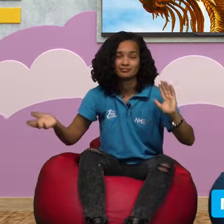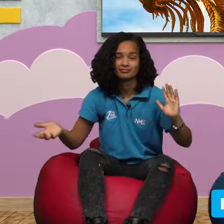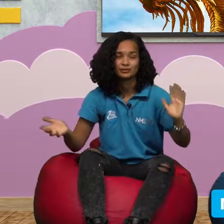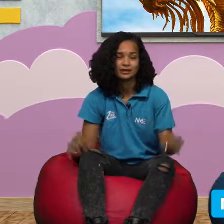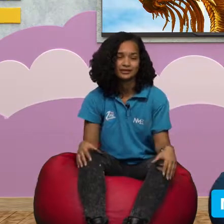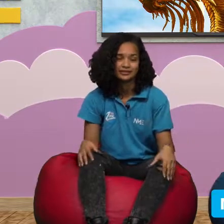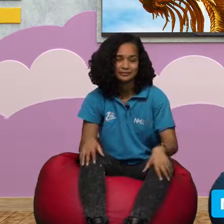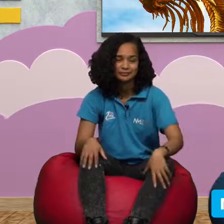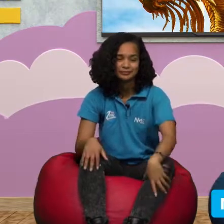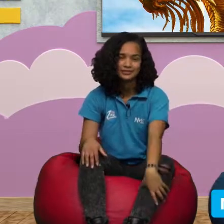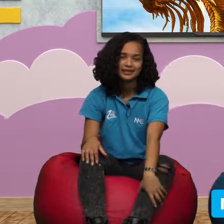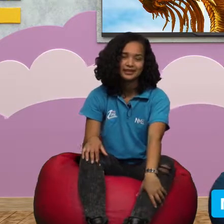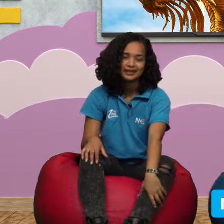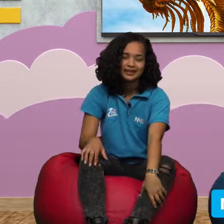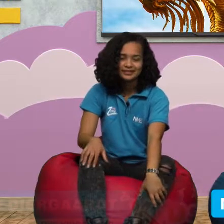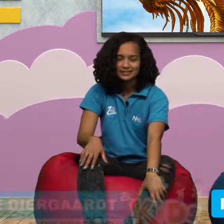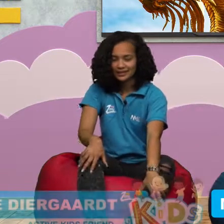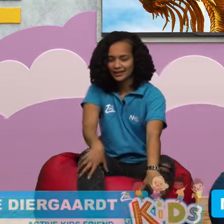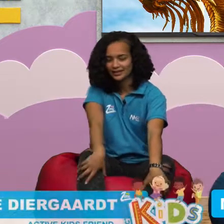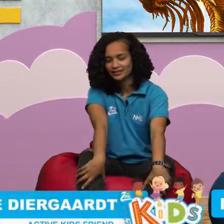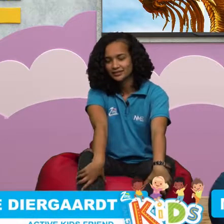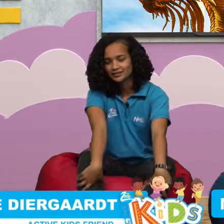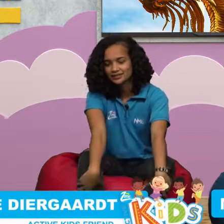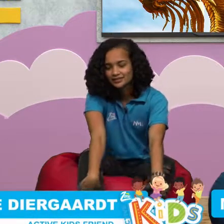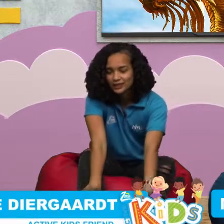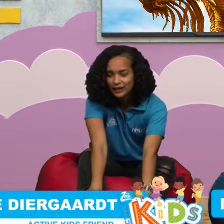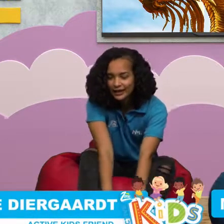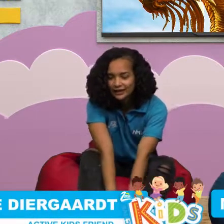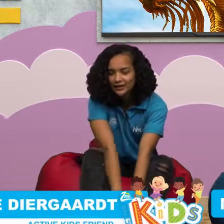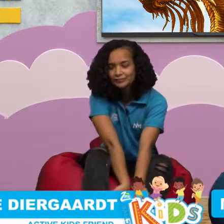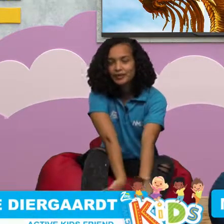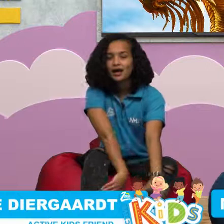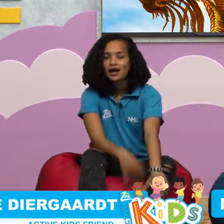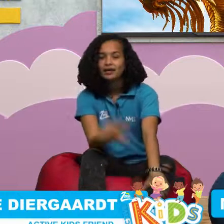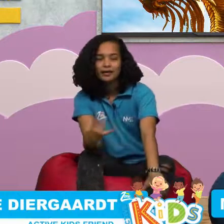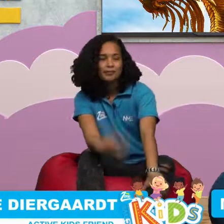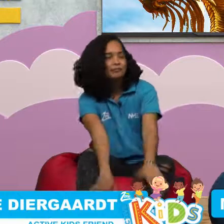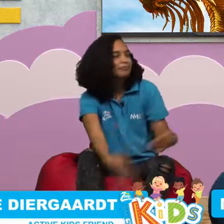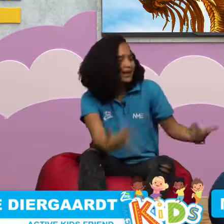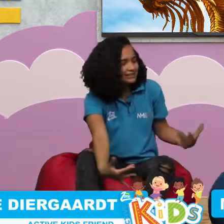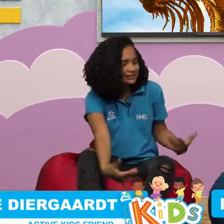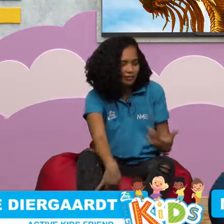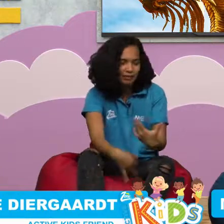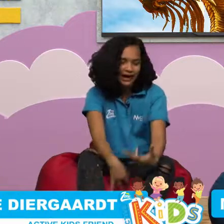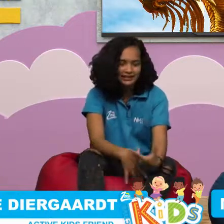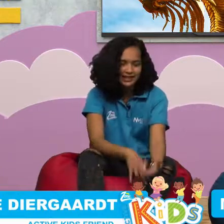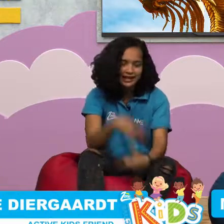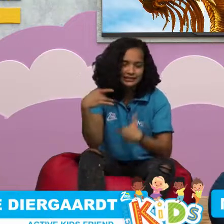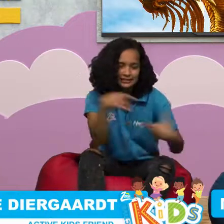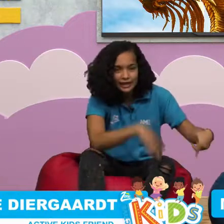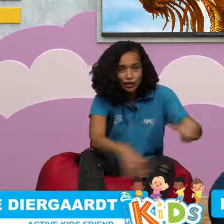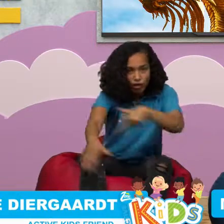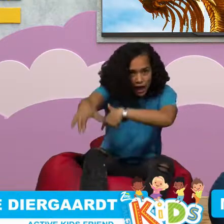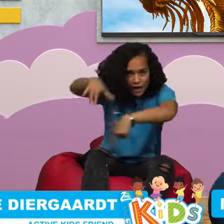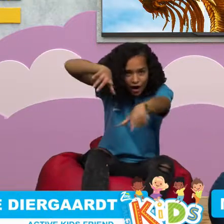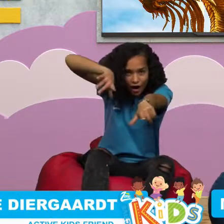them now. Okay. It's sad, no? It's sad. It's sad. So like, but it's not bye. It's like